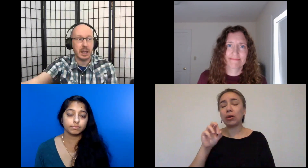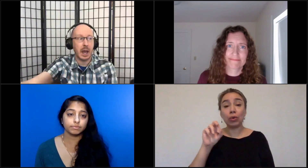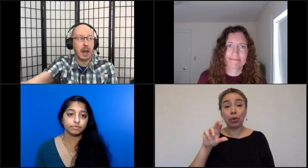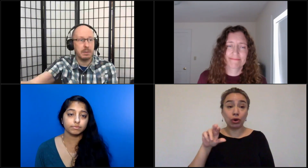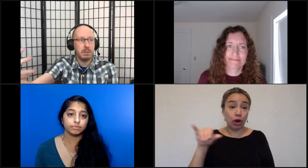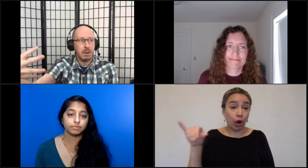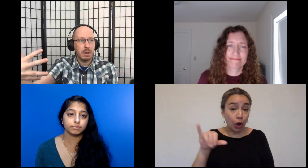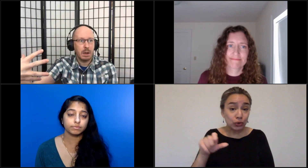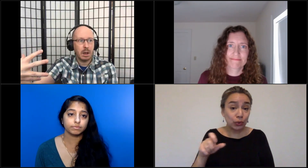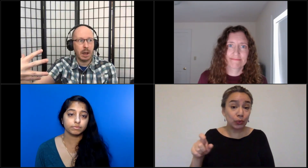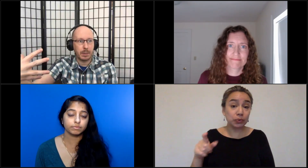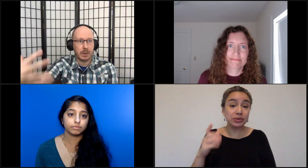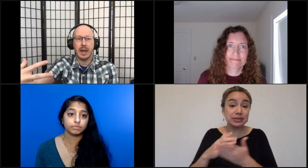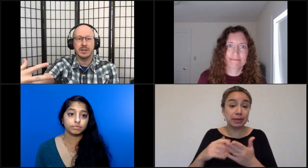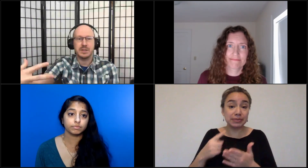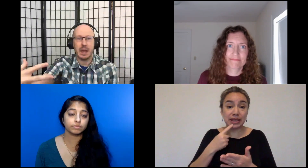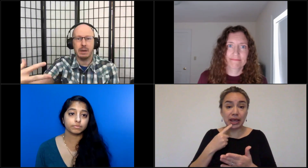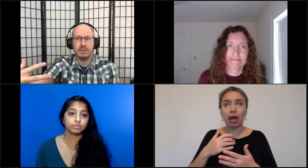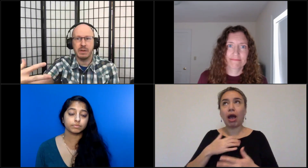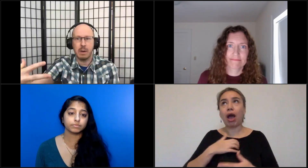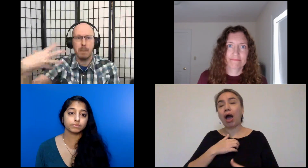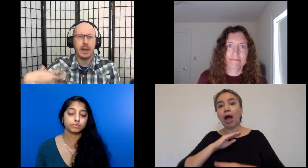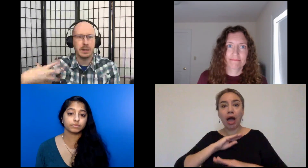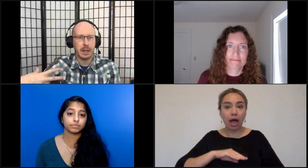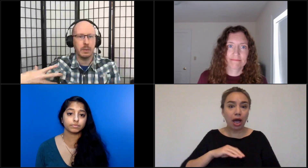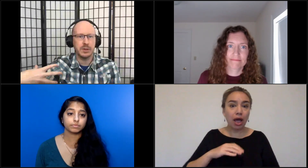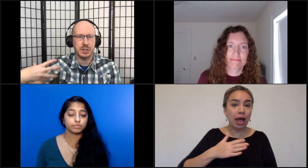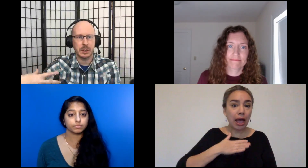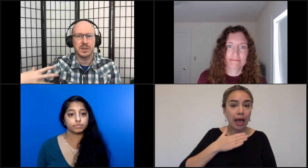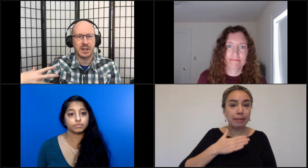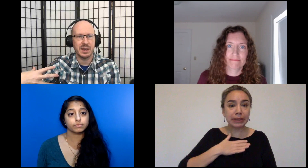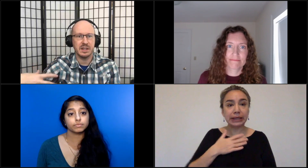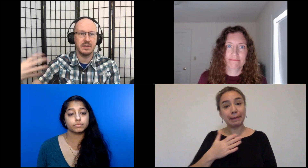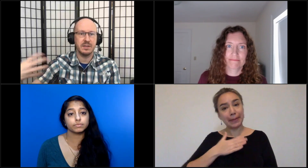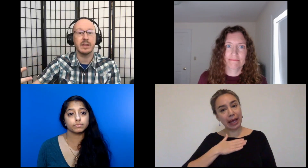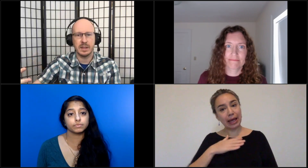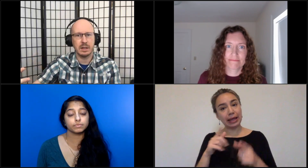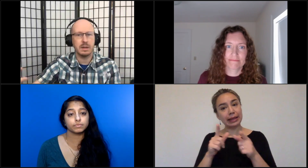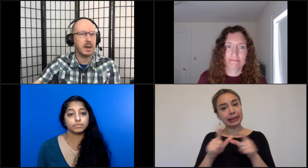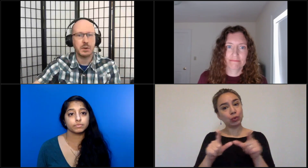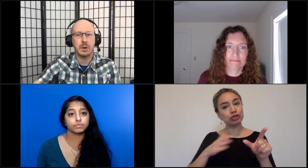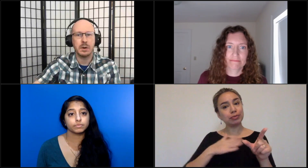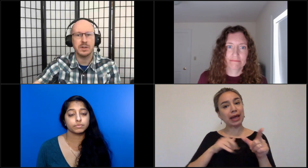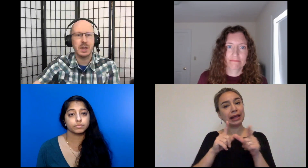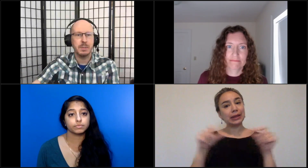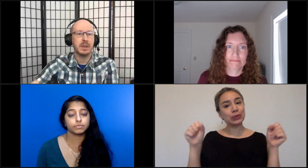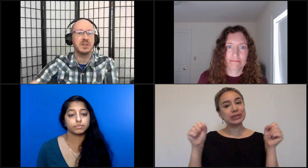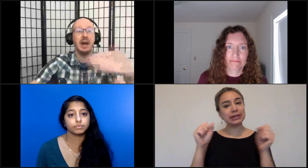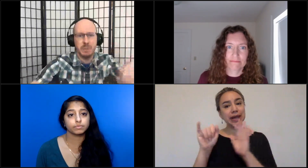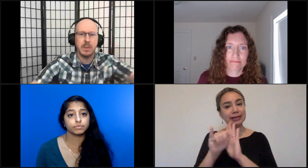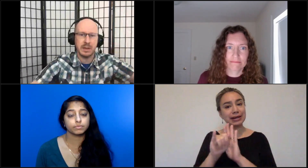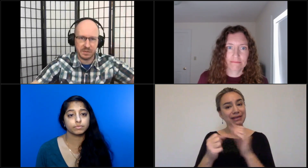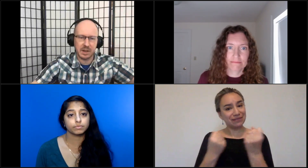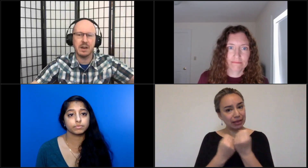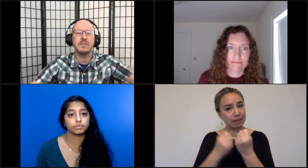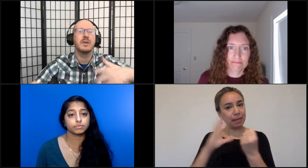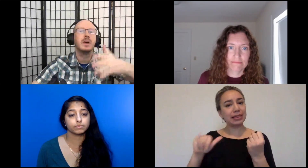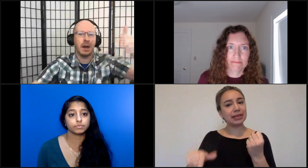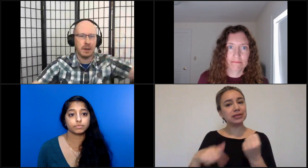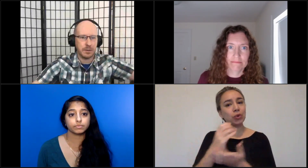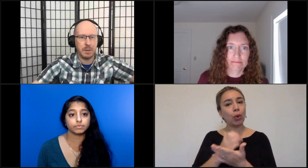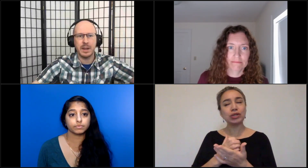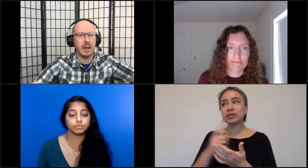alternatively saying, I'm glad to have my language and linguistic identity validated by this course because I've been made fun